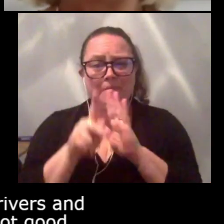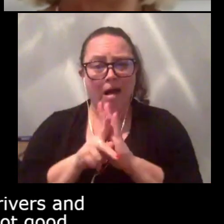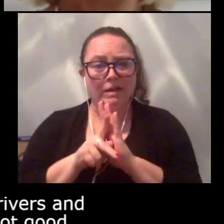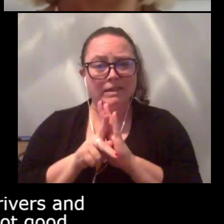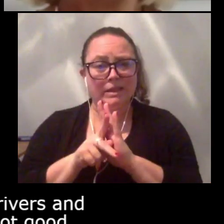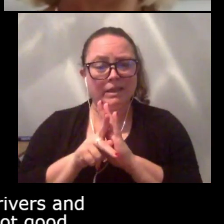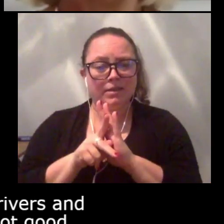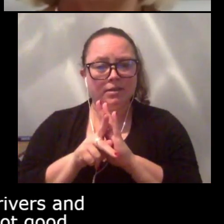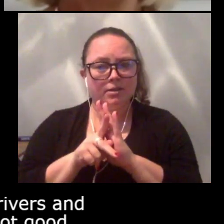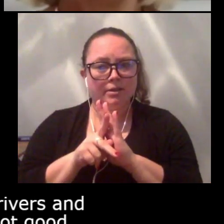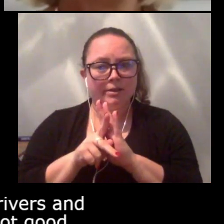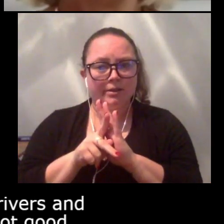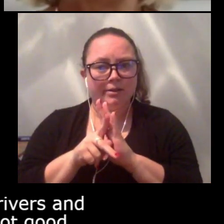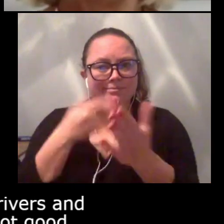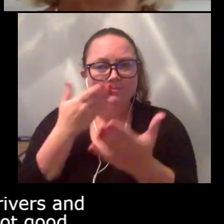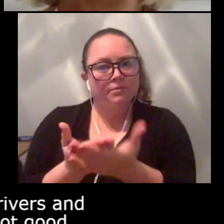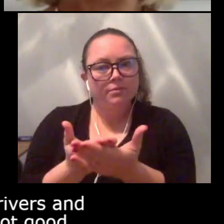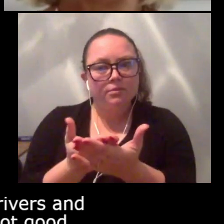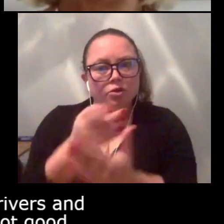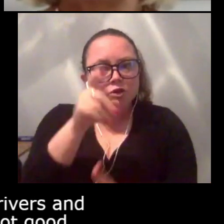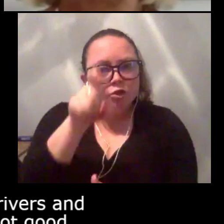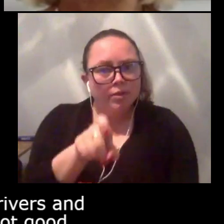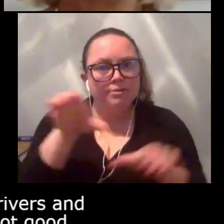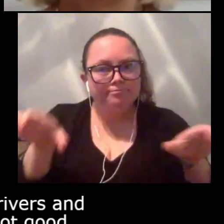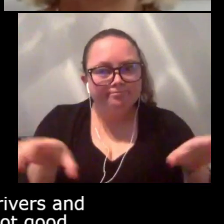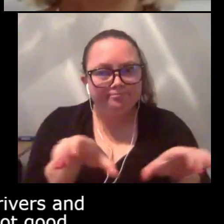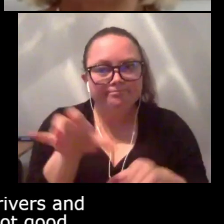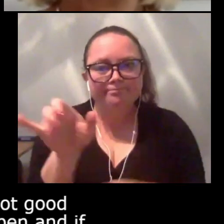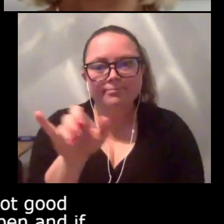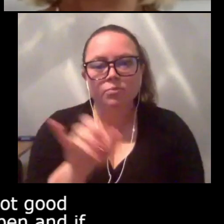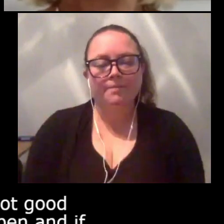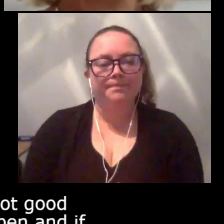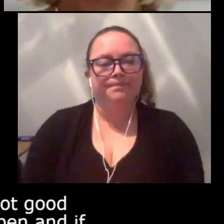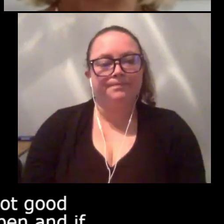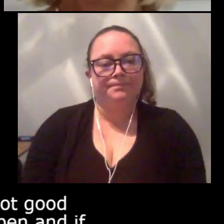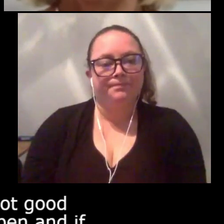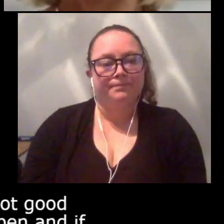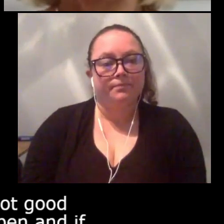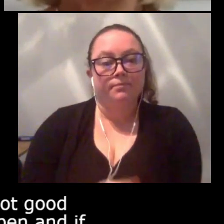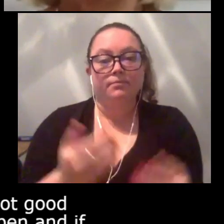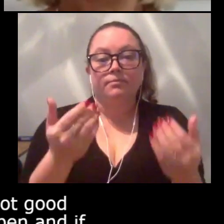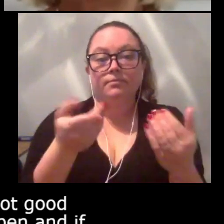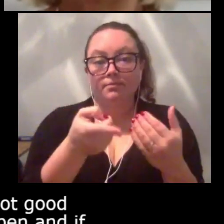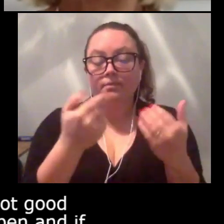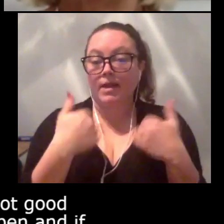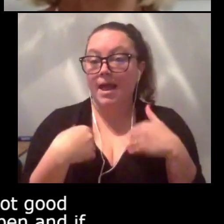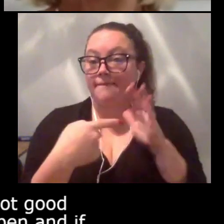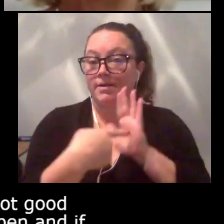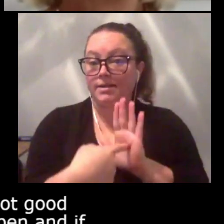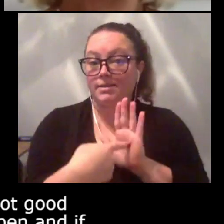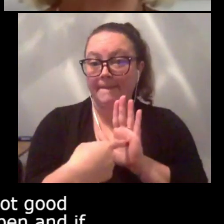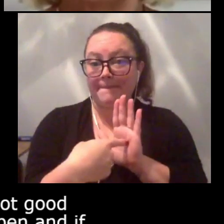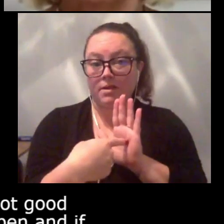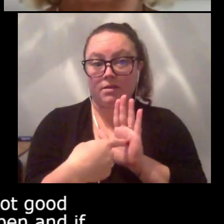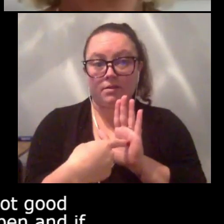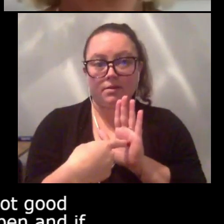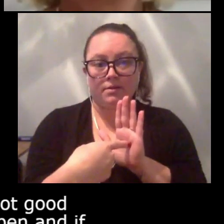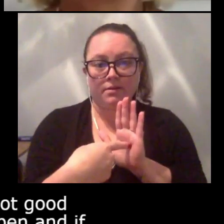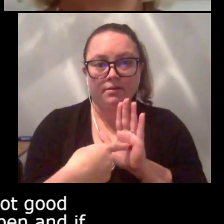And if you could move down a little bit further, we have an example here of Bhaskar